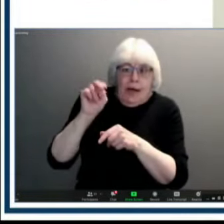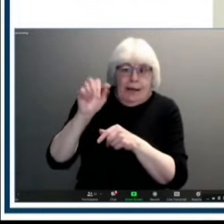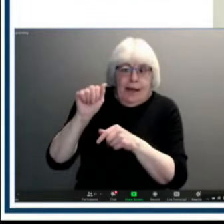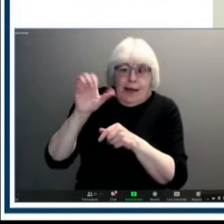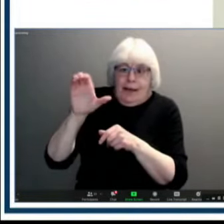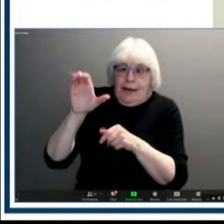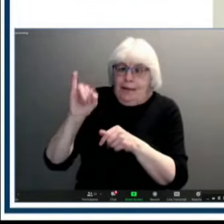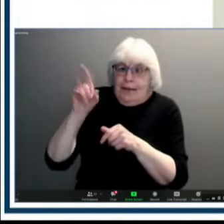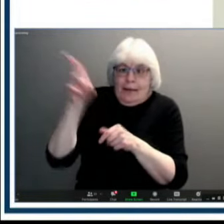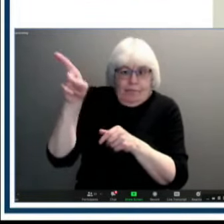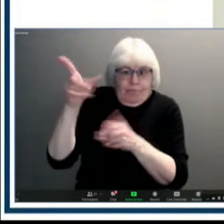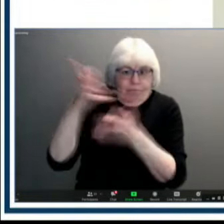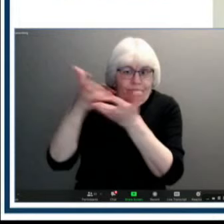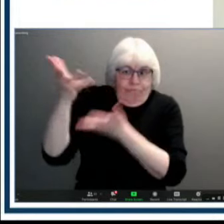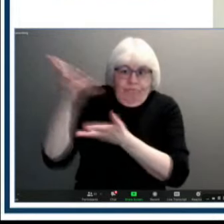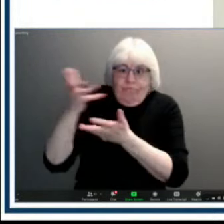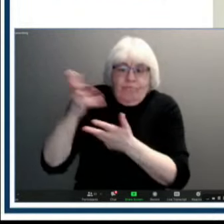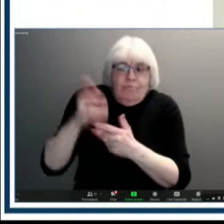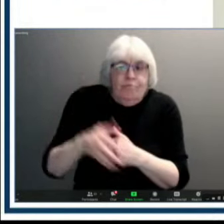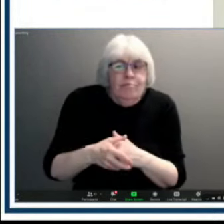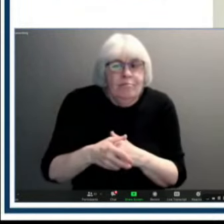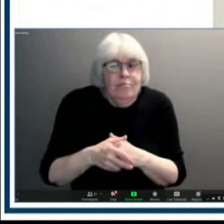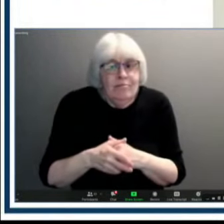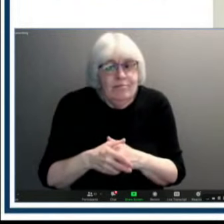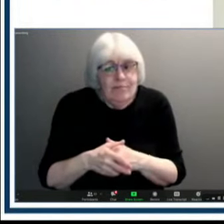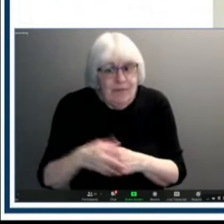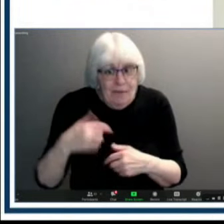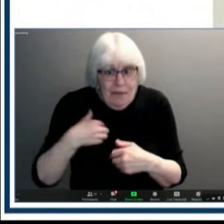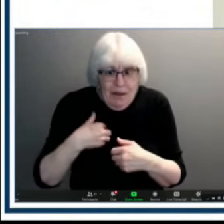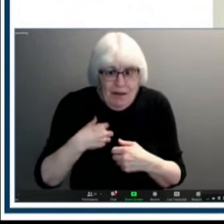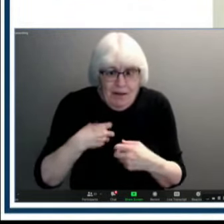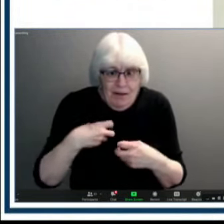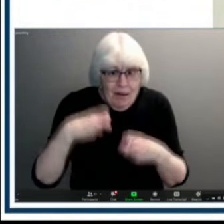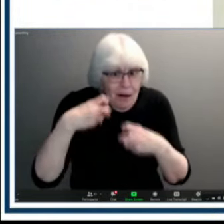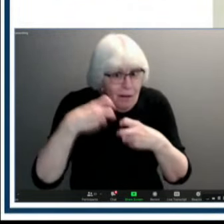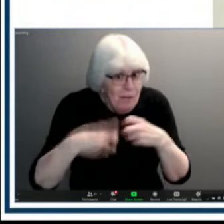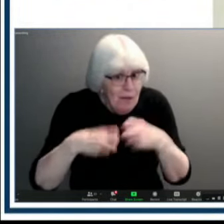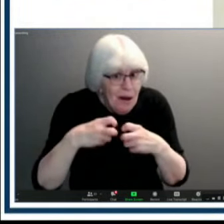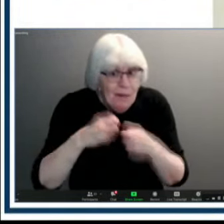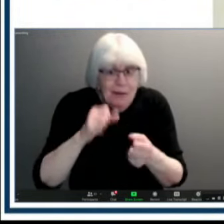NACI, look, we have a supply issue now. In talking to the federal government,